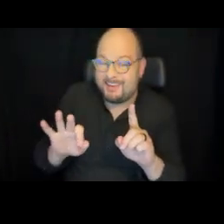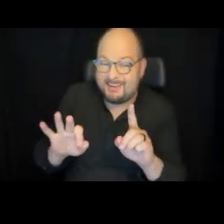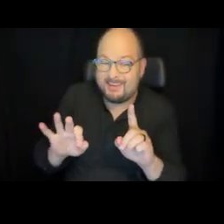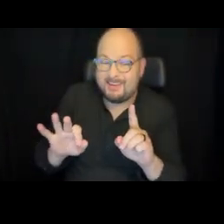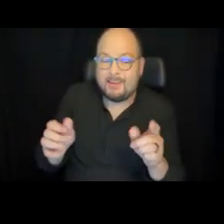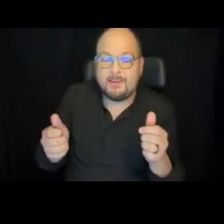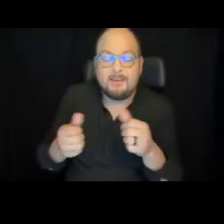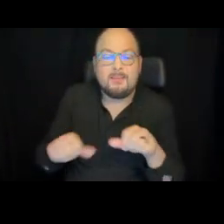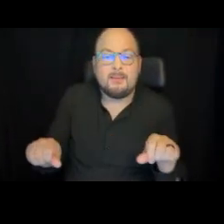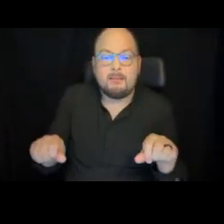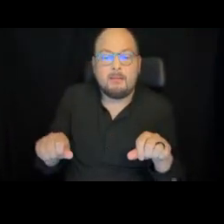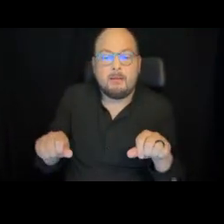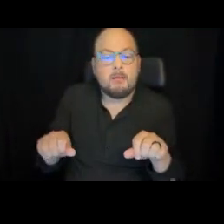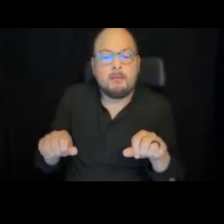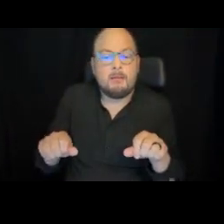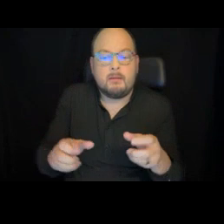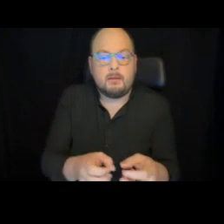or sink.